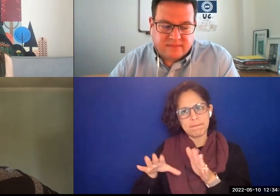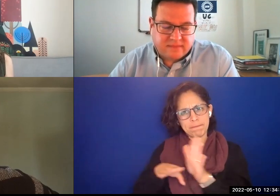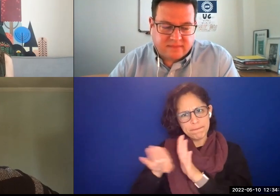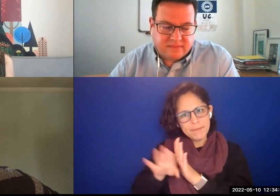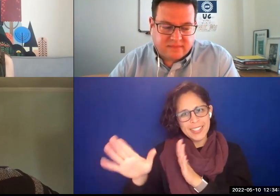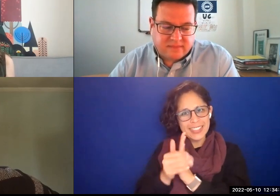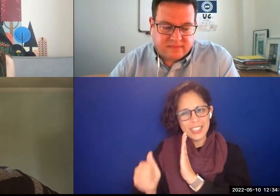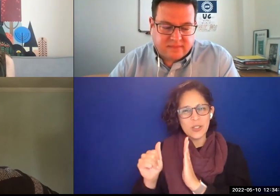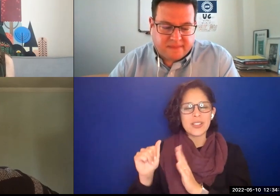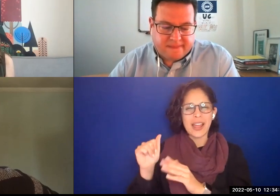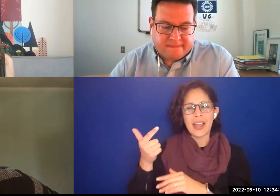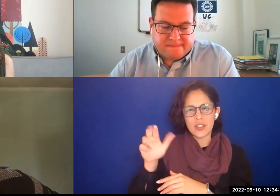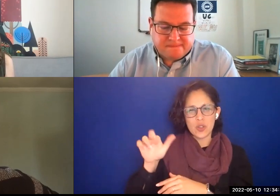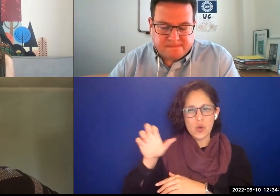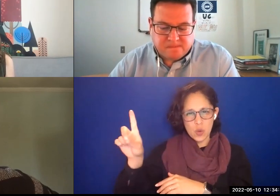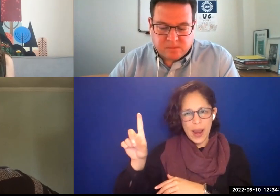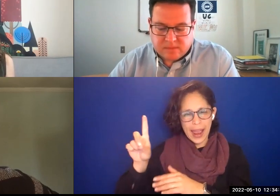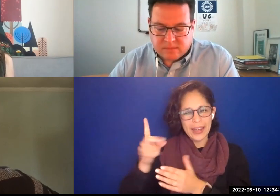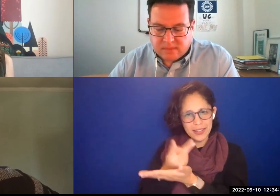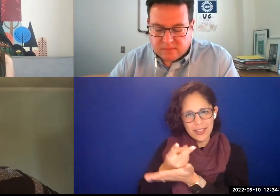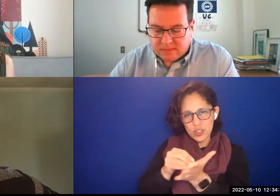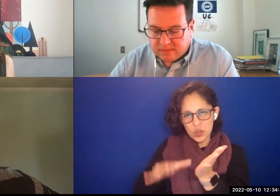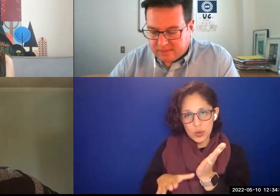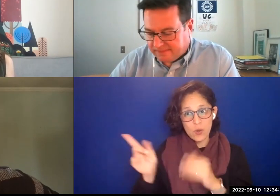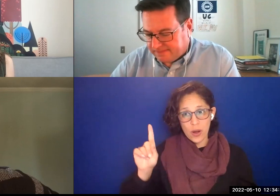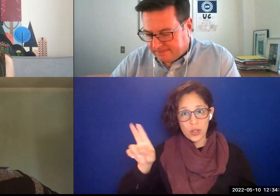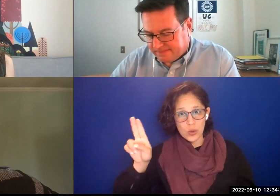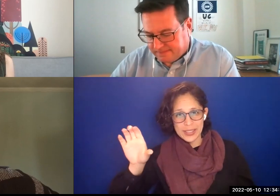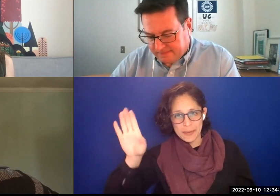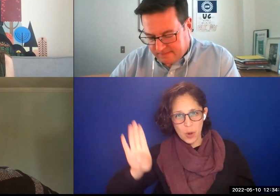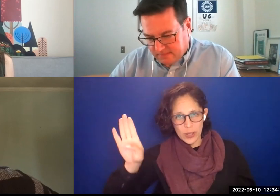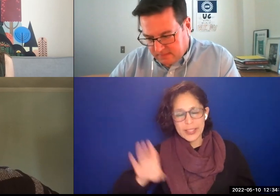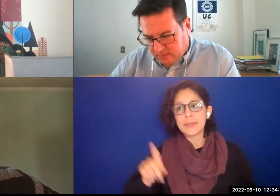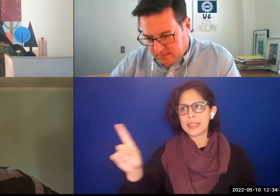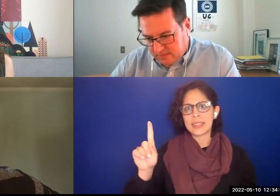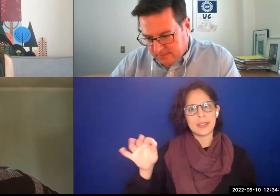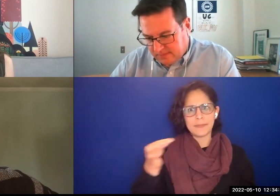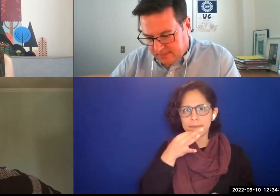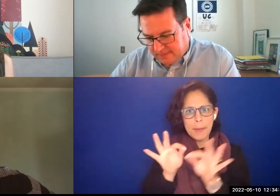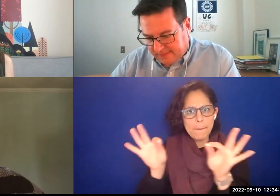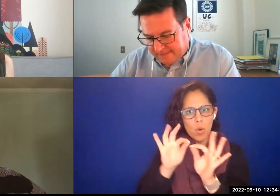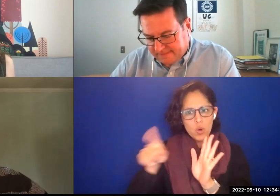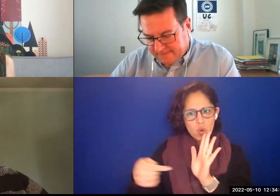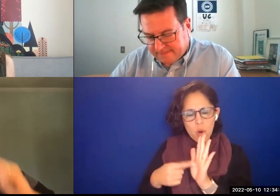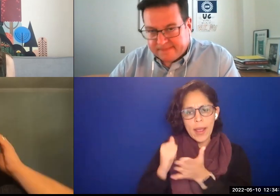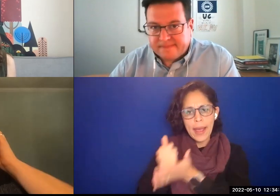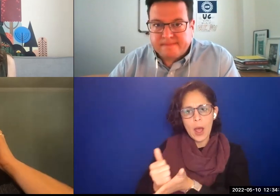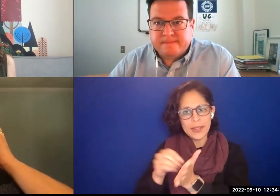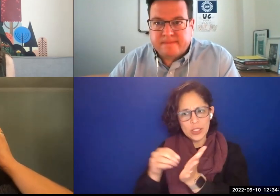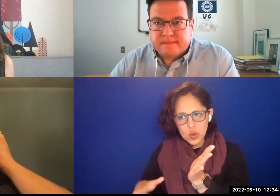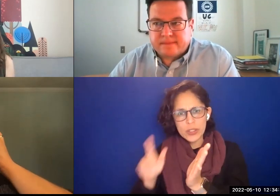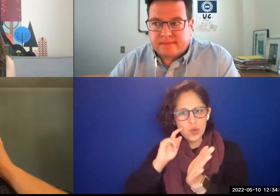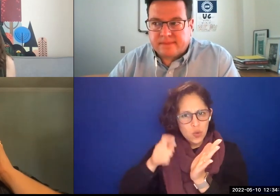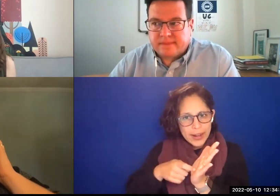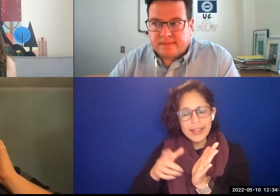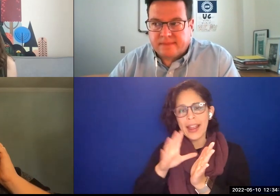the University of California, Berkeley. Sweeney played a key role in helping graduate student instructors win union recognition at UC Berkeley, and then